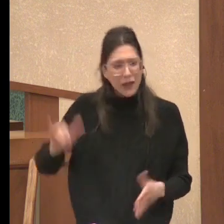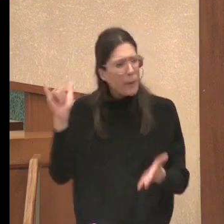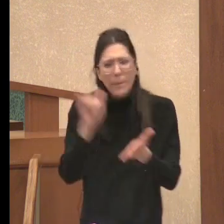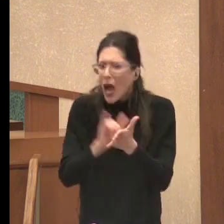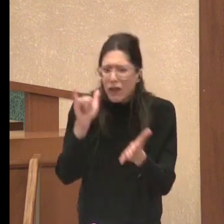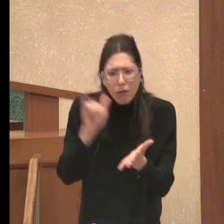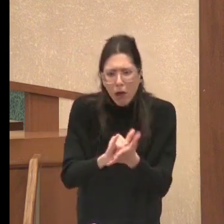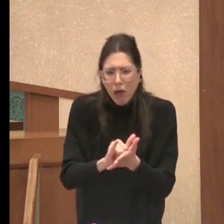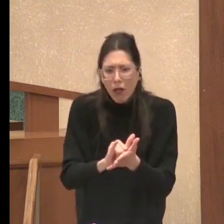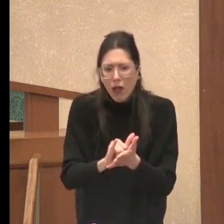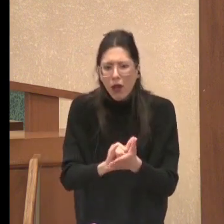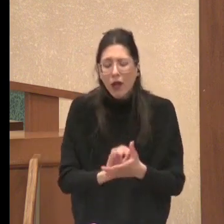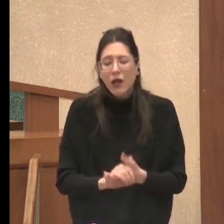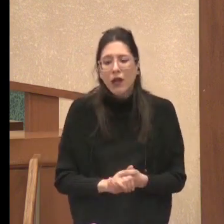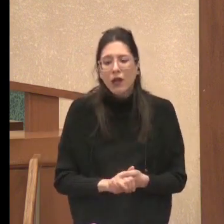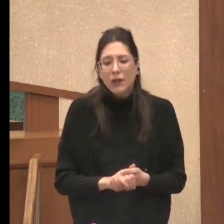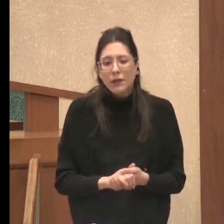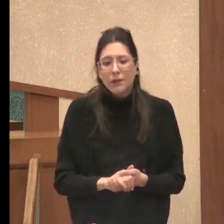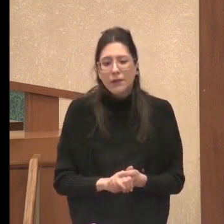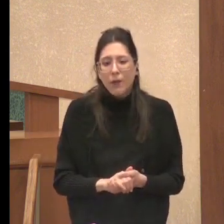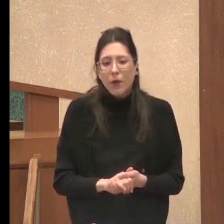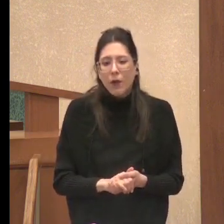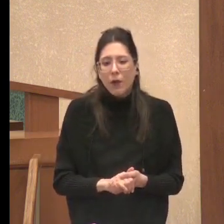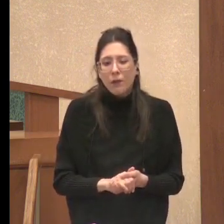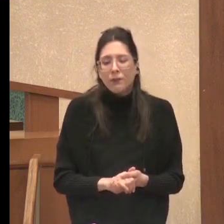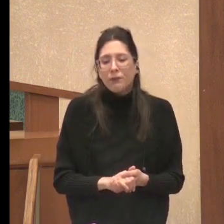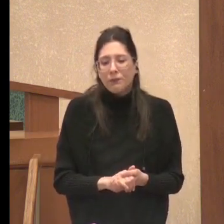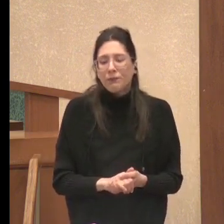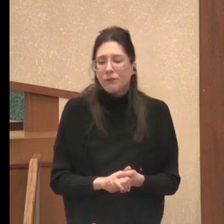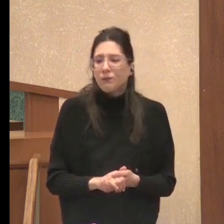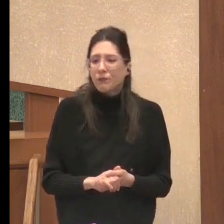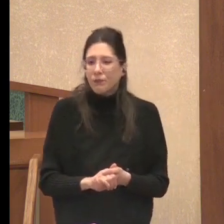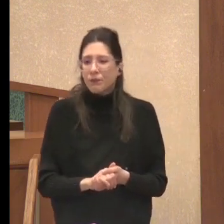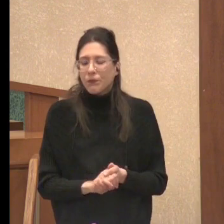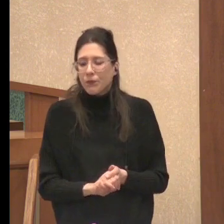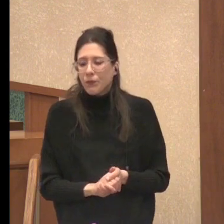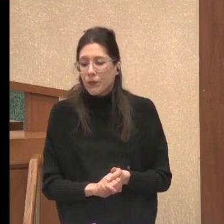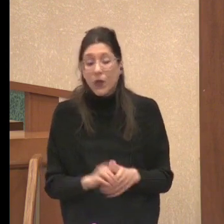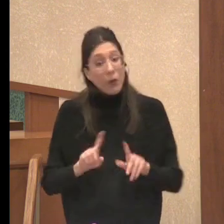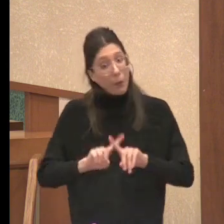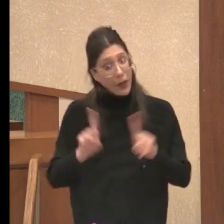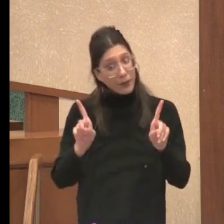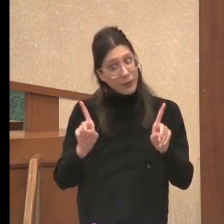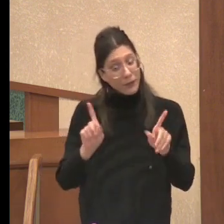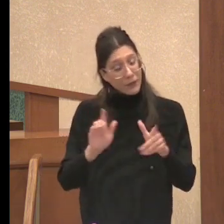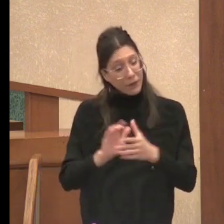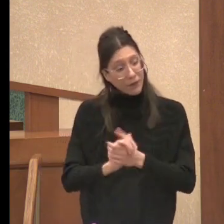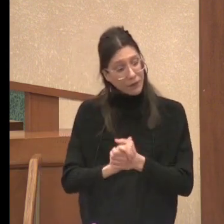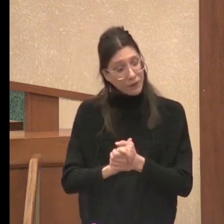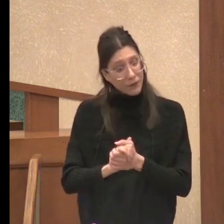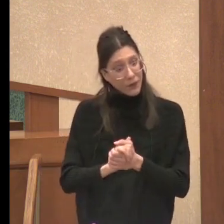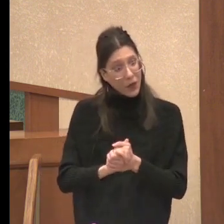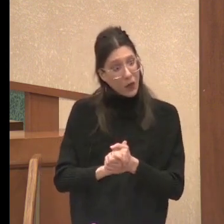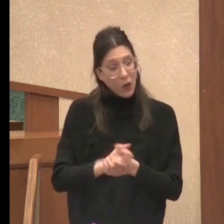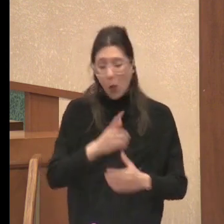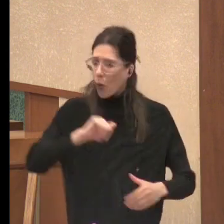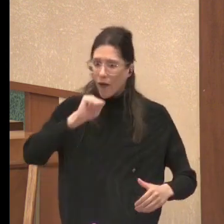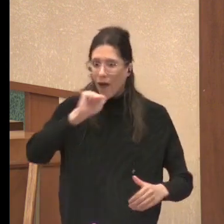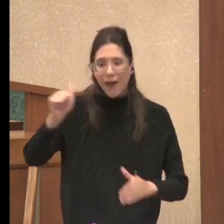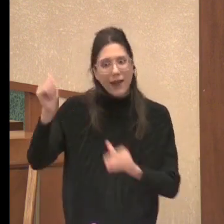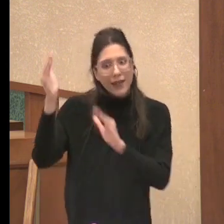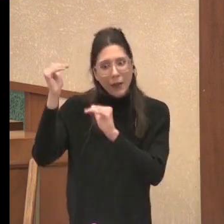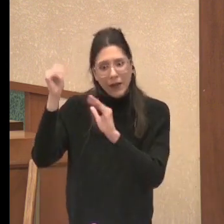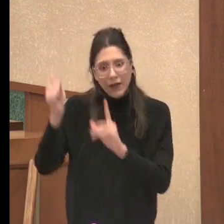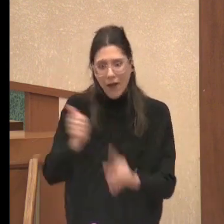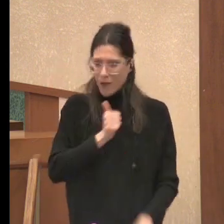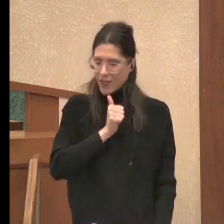impossible. We are just not up to the task. But We aren't expected to do it on our